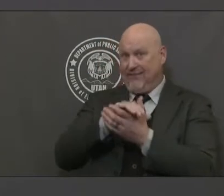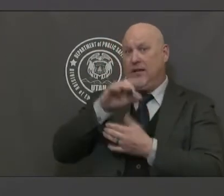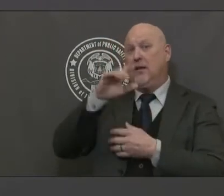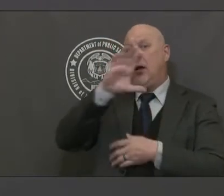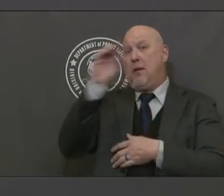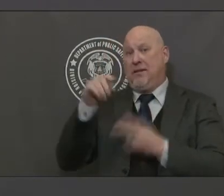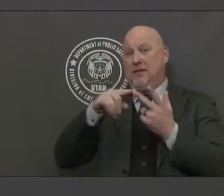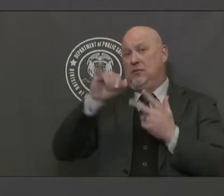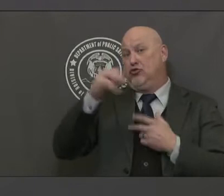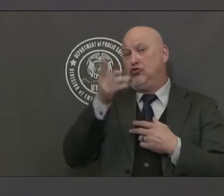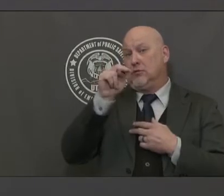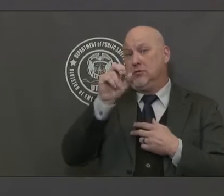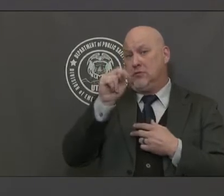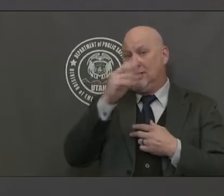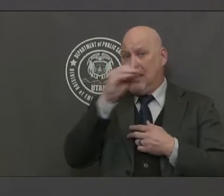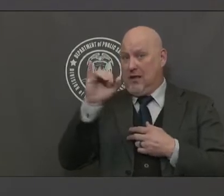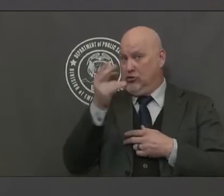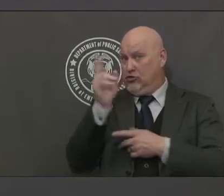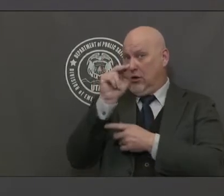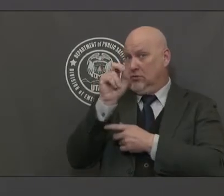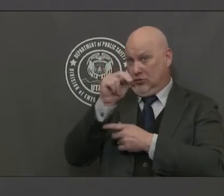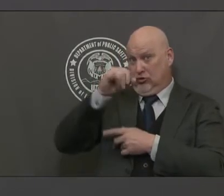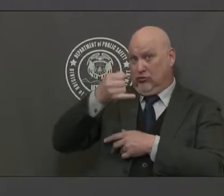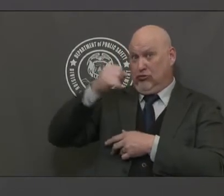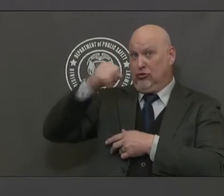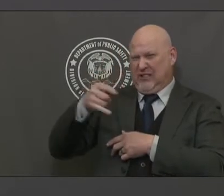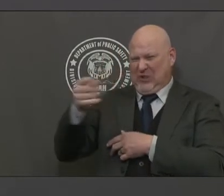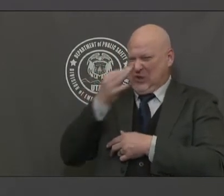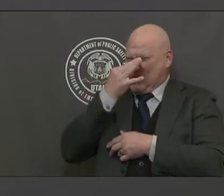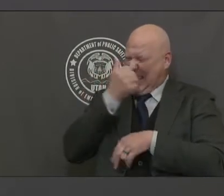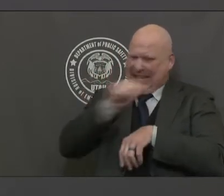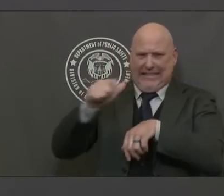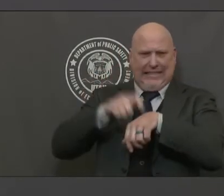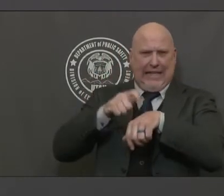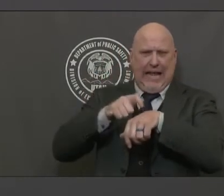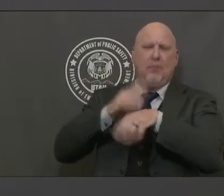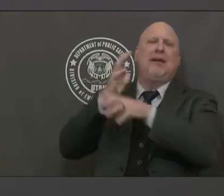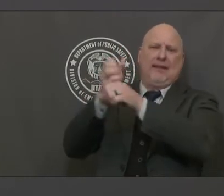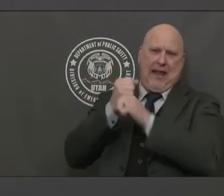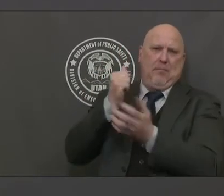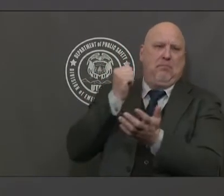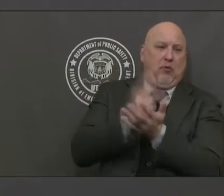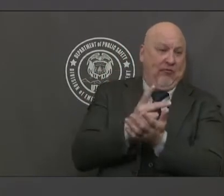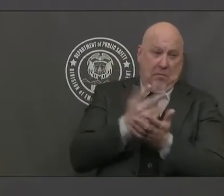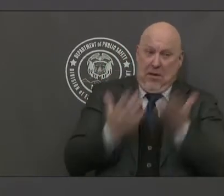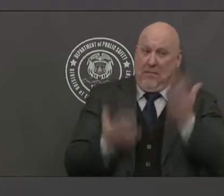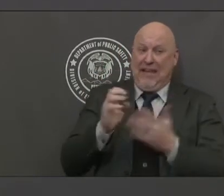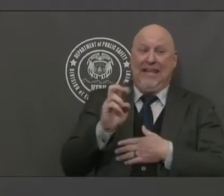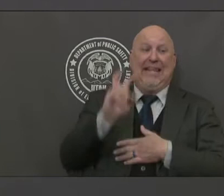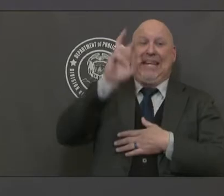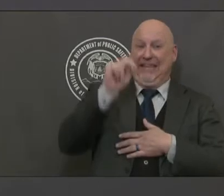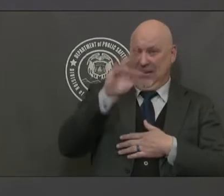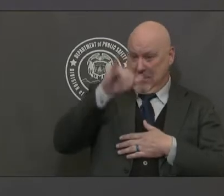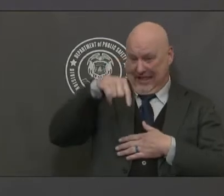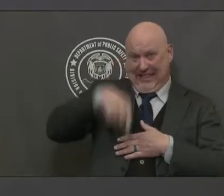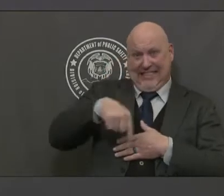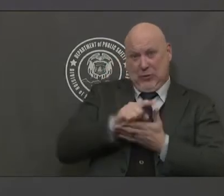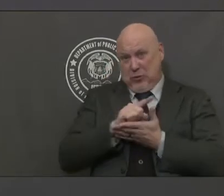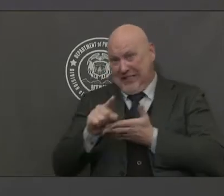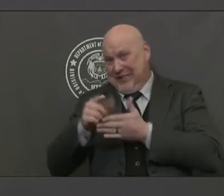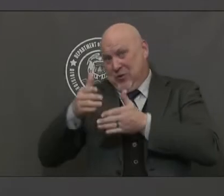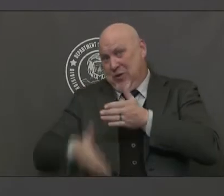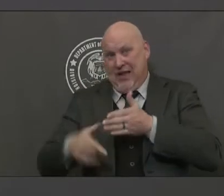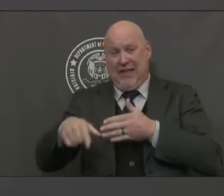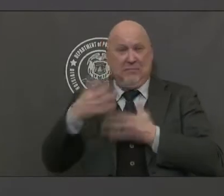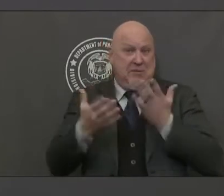approval from the FDA likely by Saturday. And knowing that that's going to happen,